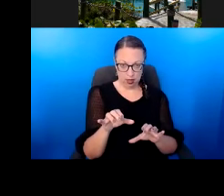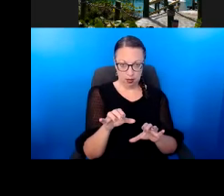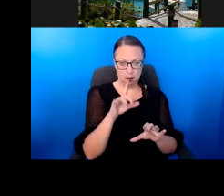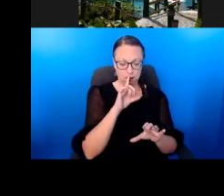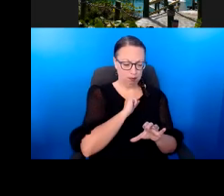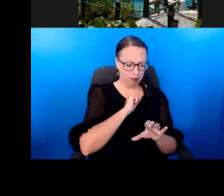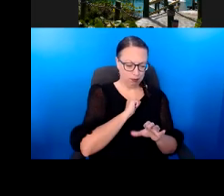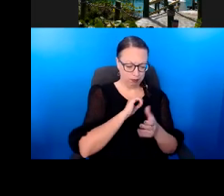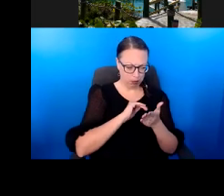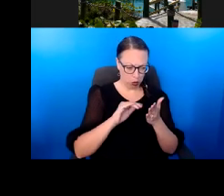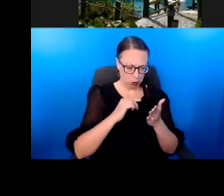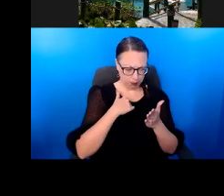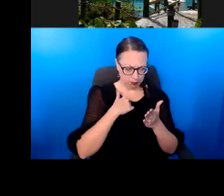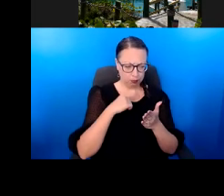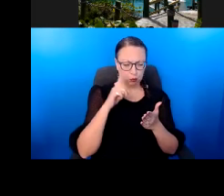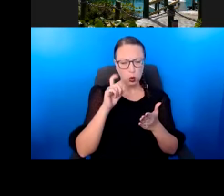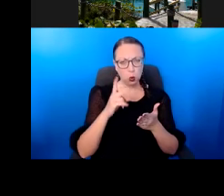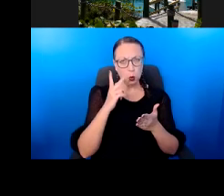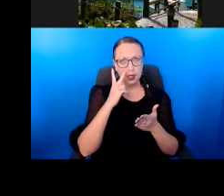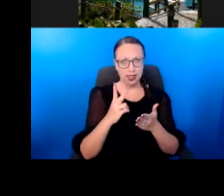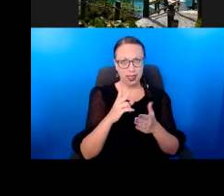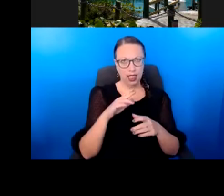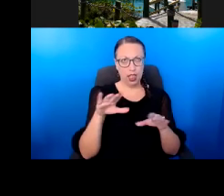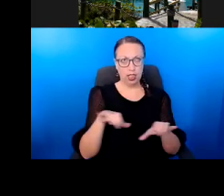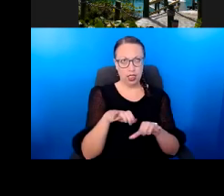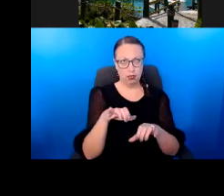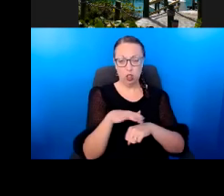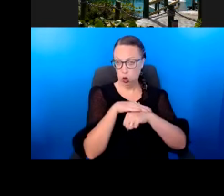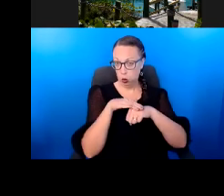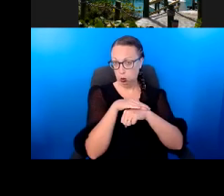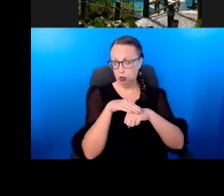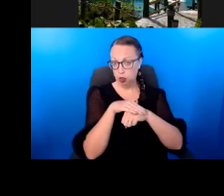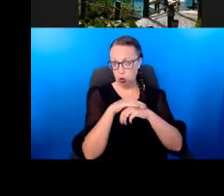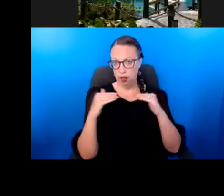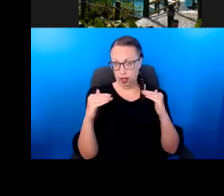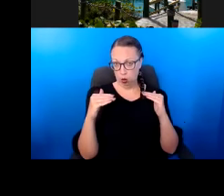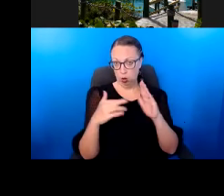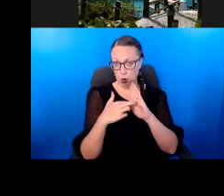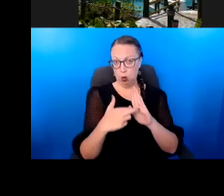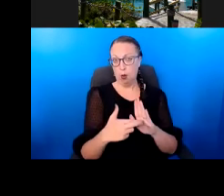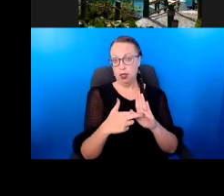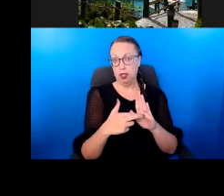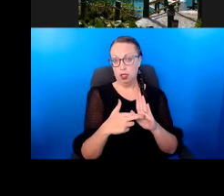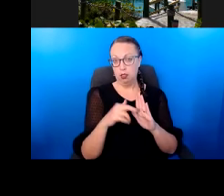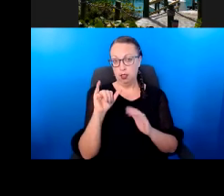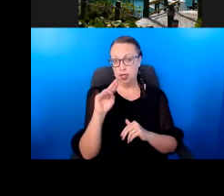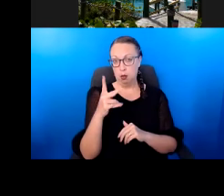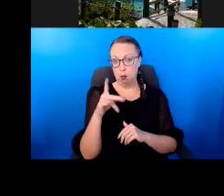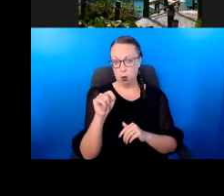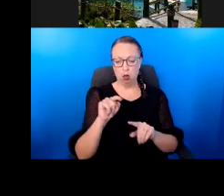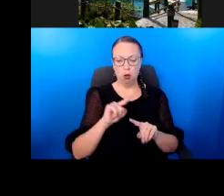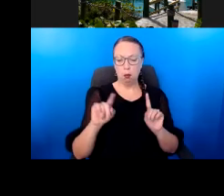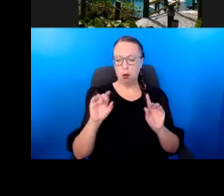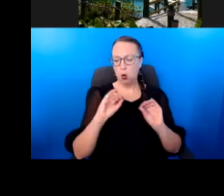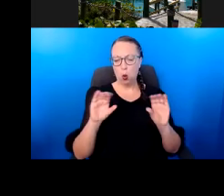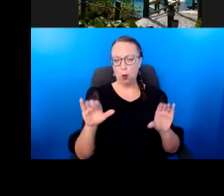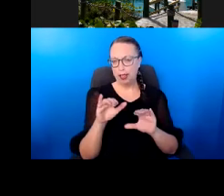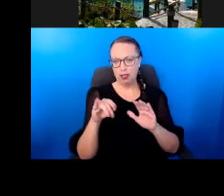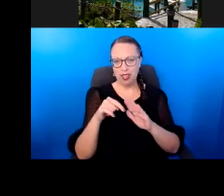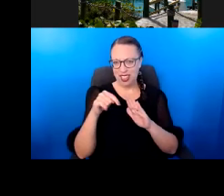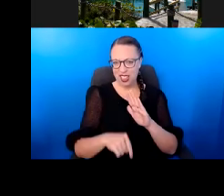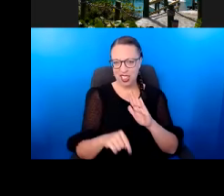in superficial layers representing input, but no activity in the deep layers relative